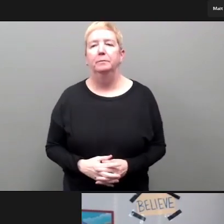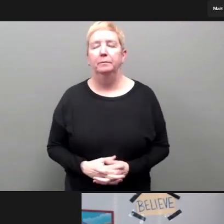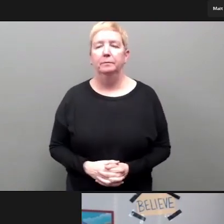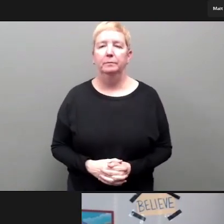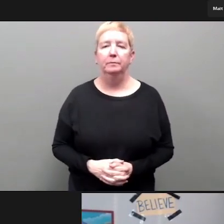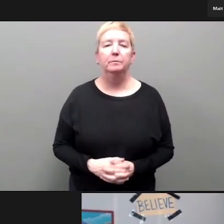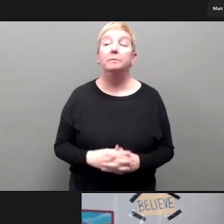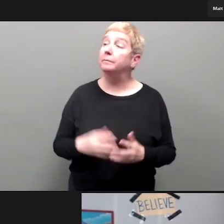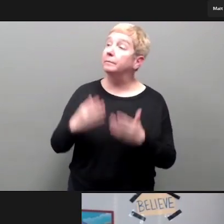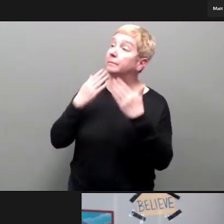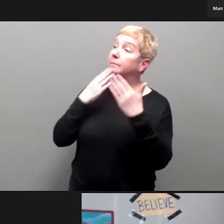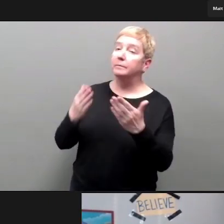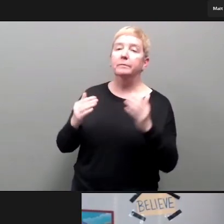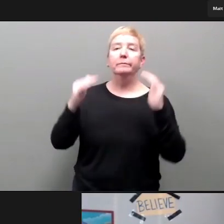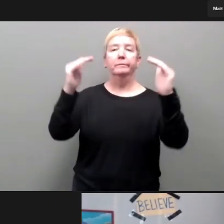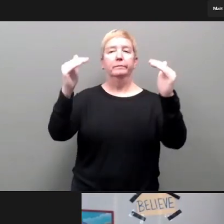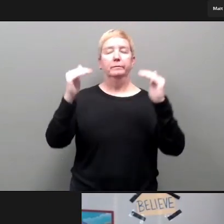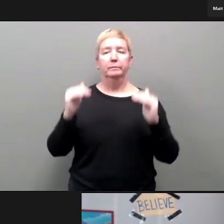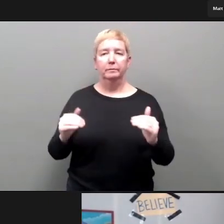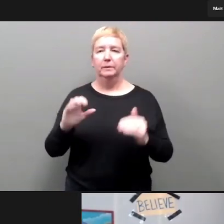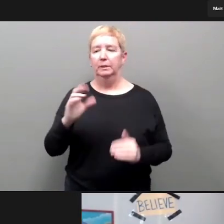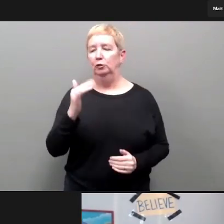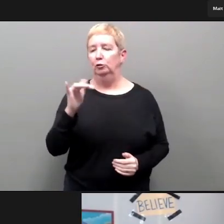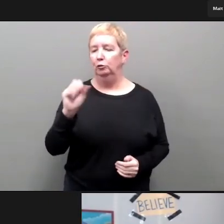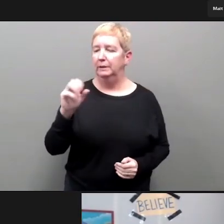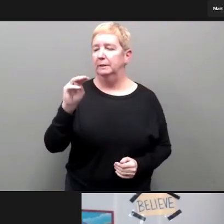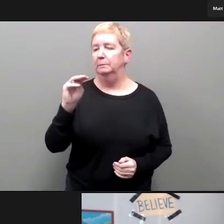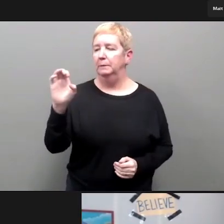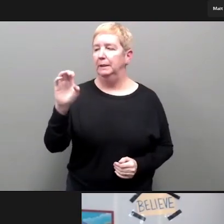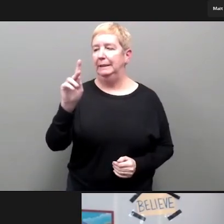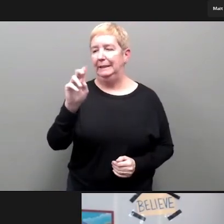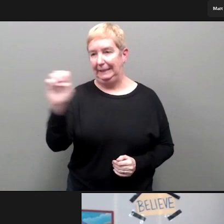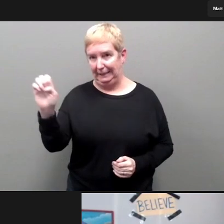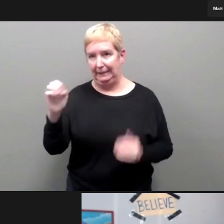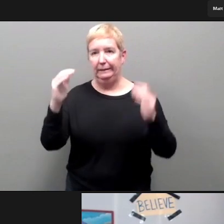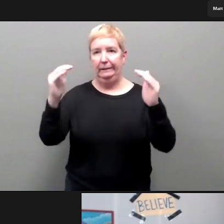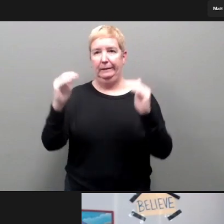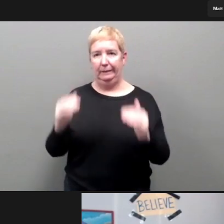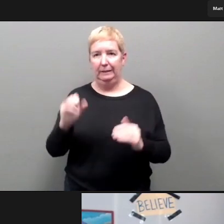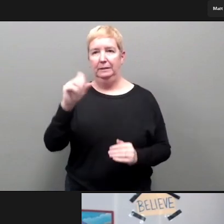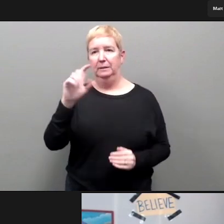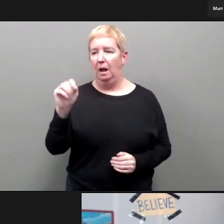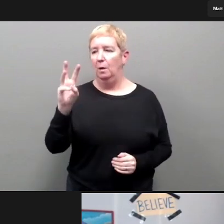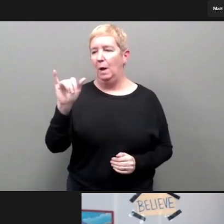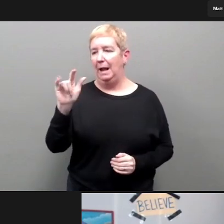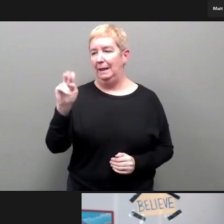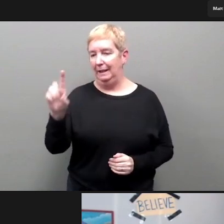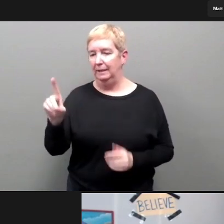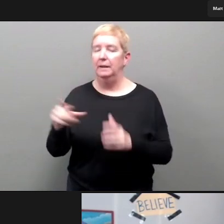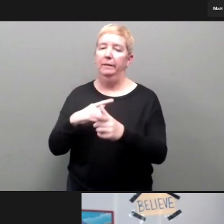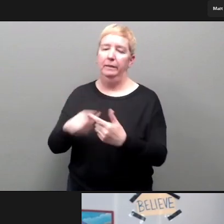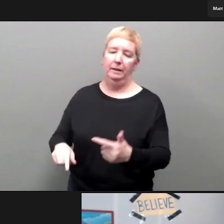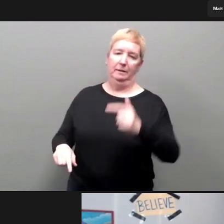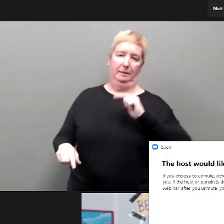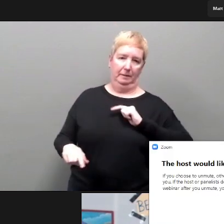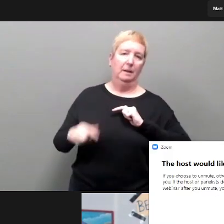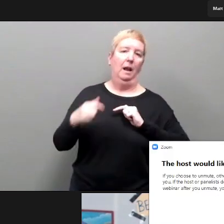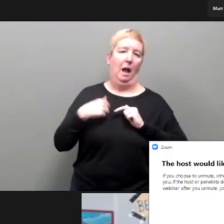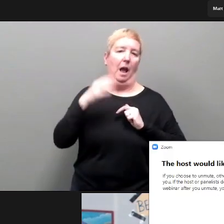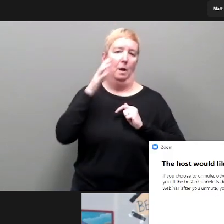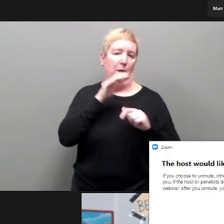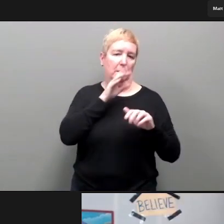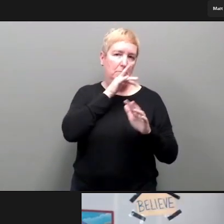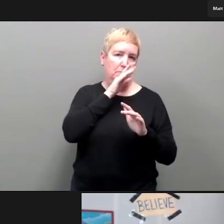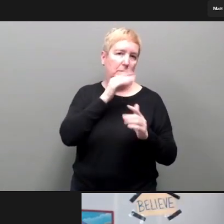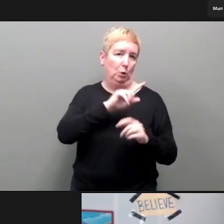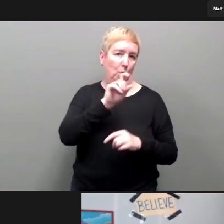Okay, thanks so much. Next, we'll turn to Chris McKee, followed by Scott Weiland, and then I'll ask another question on behalf of another reporter. Chris, you should